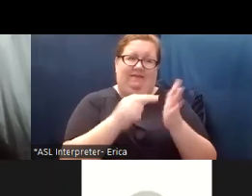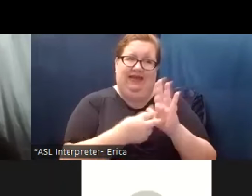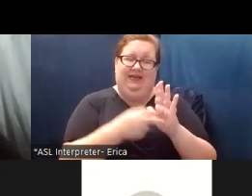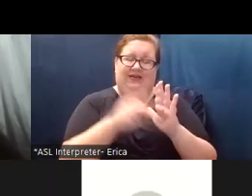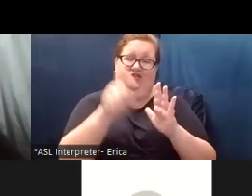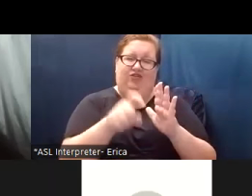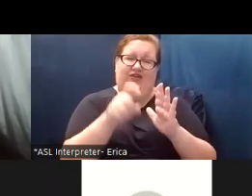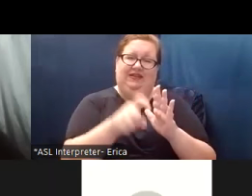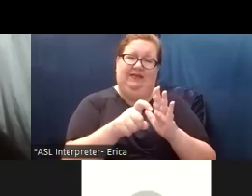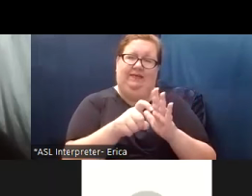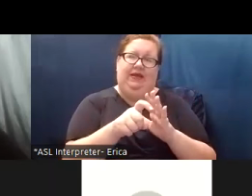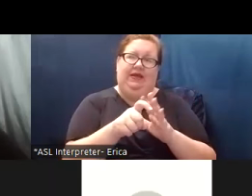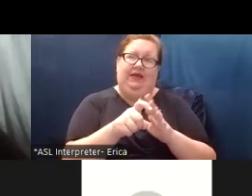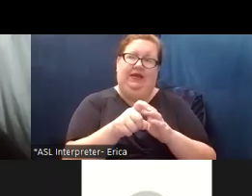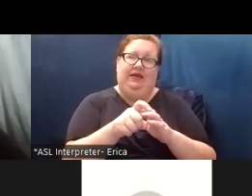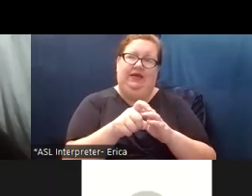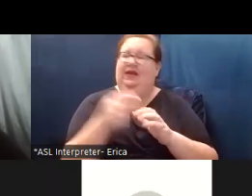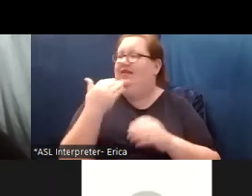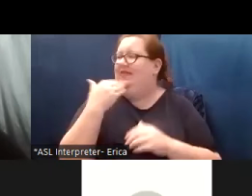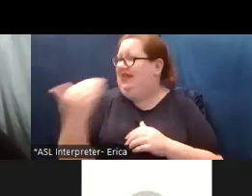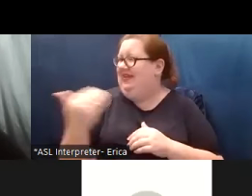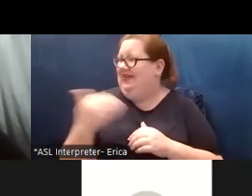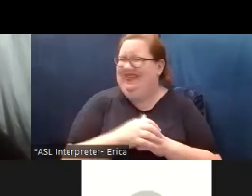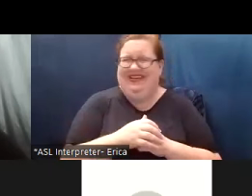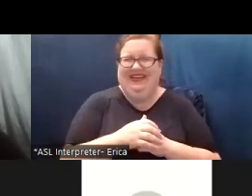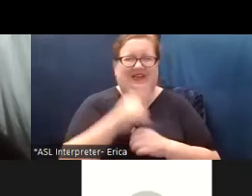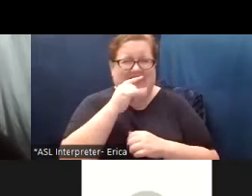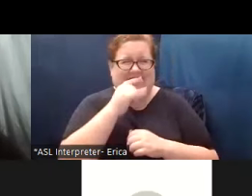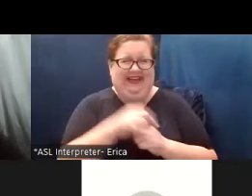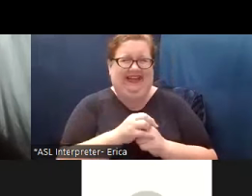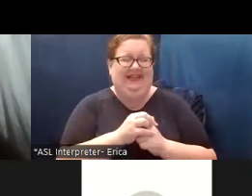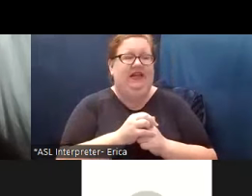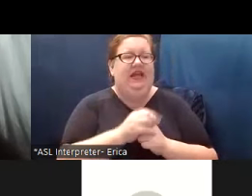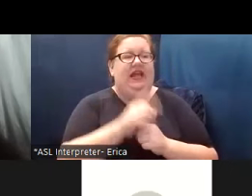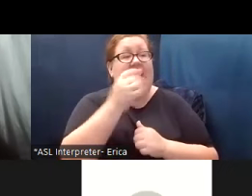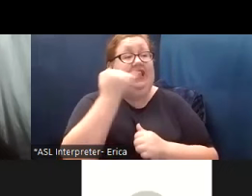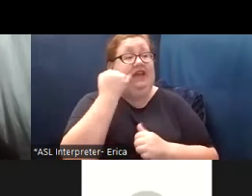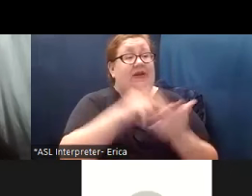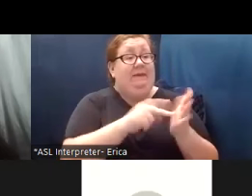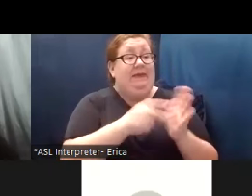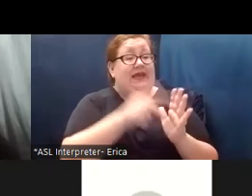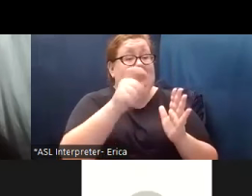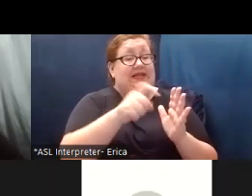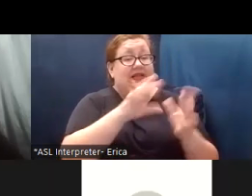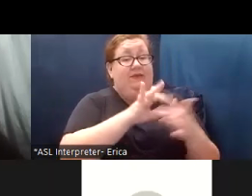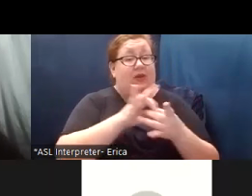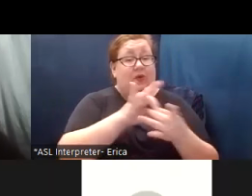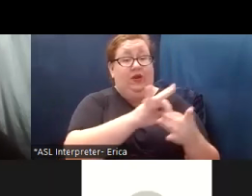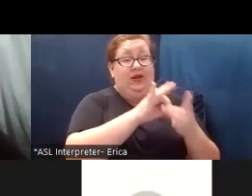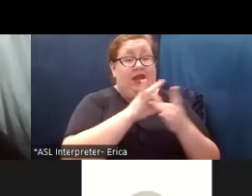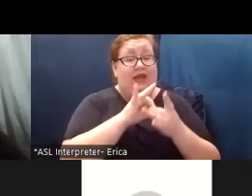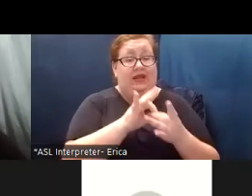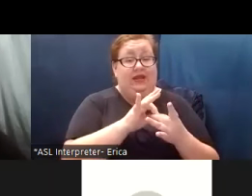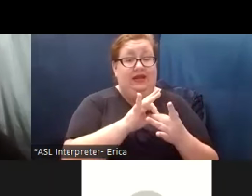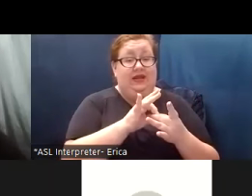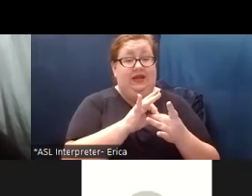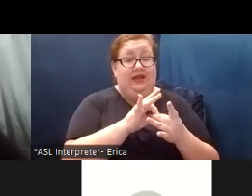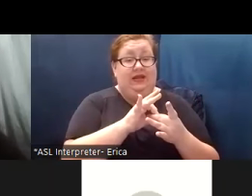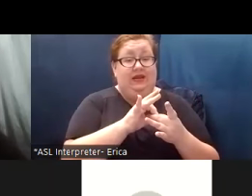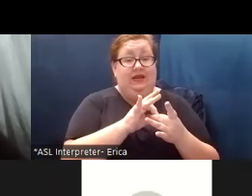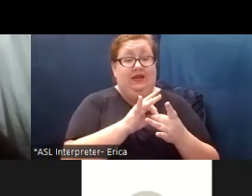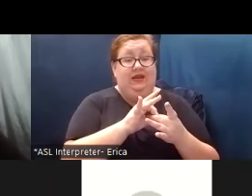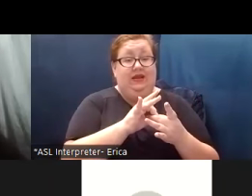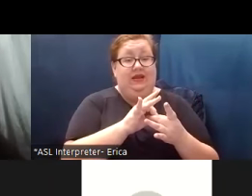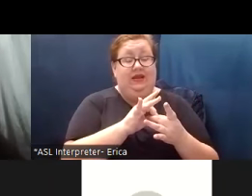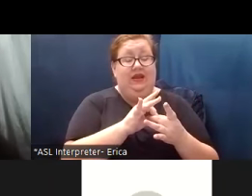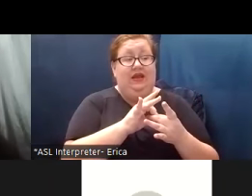be, thank you. If that means that it needs to be sort of coordinated across departments